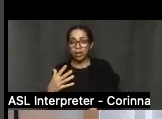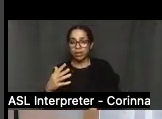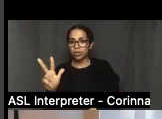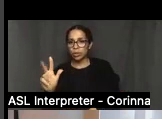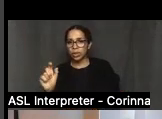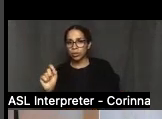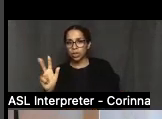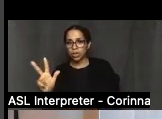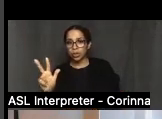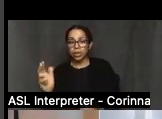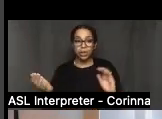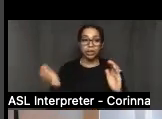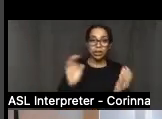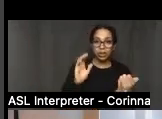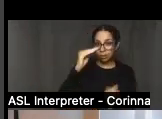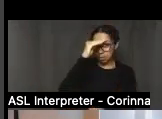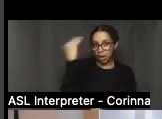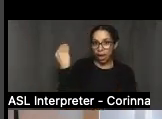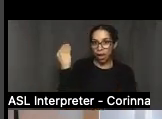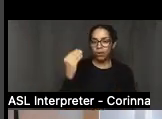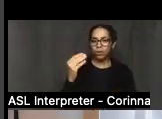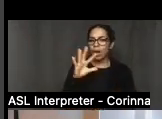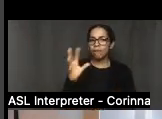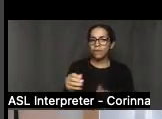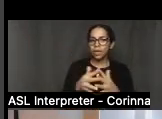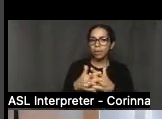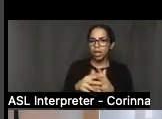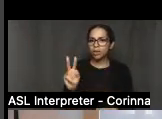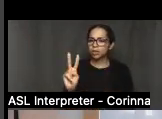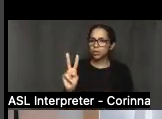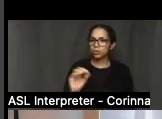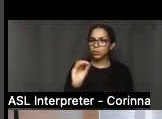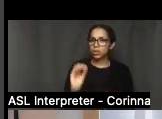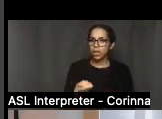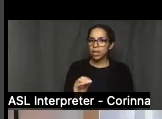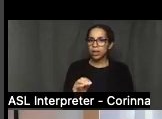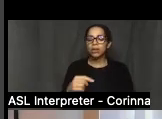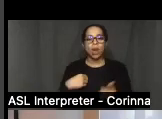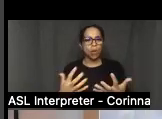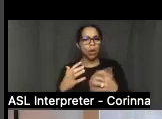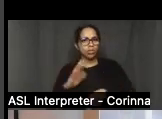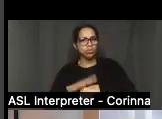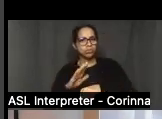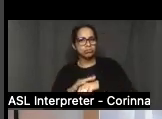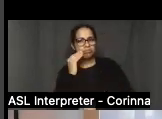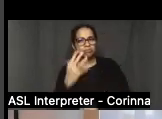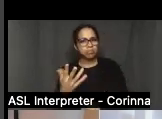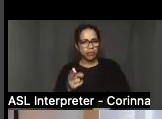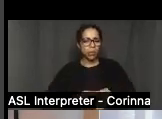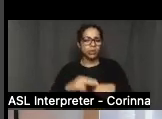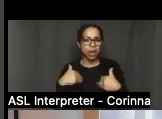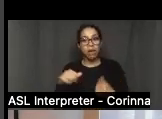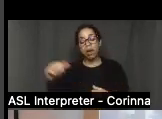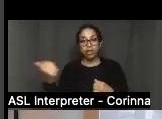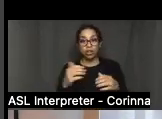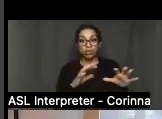2% for Black or African American Coloradans. Now, I want to flag that we have other races and ethnicities